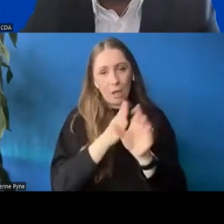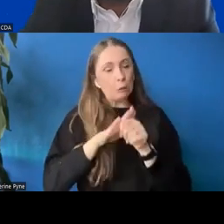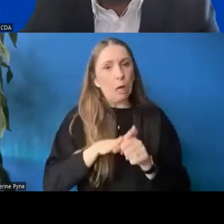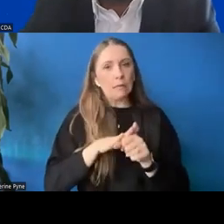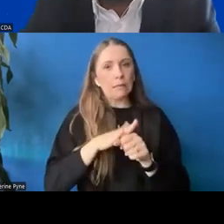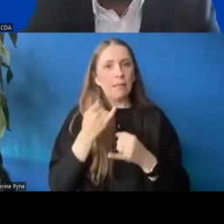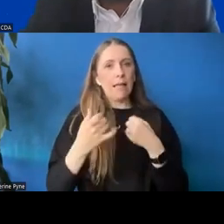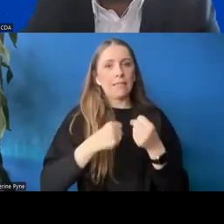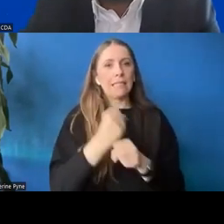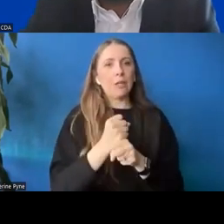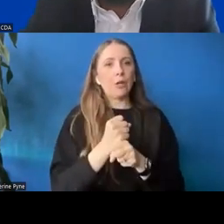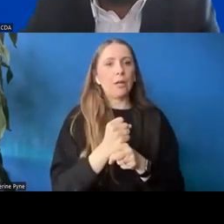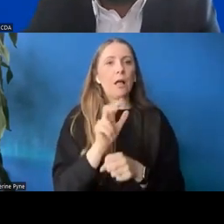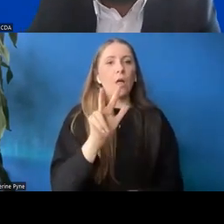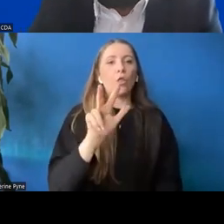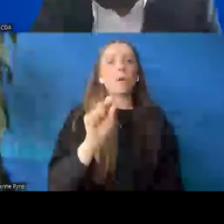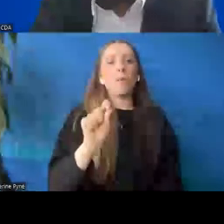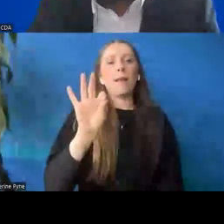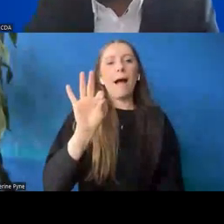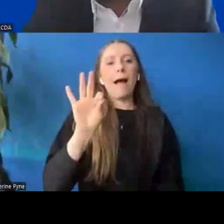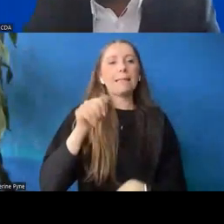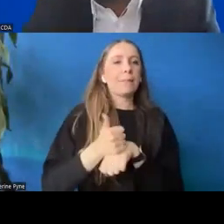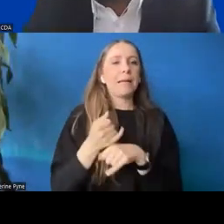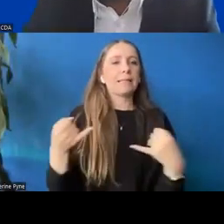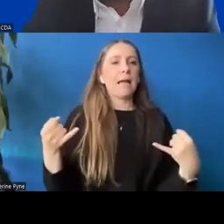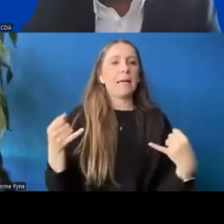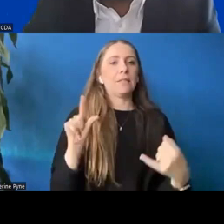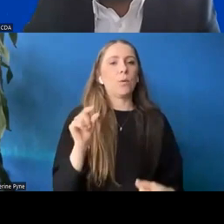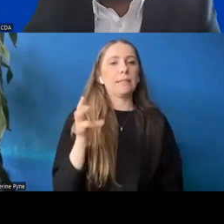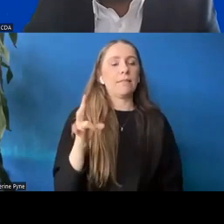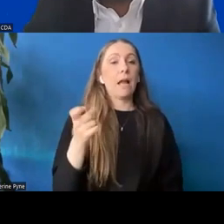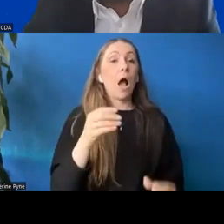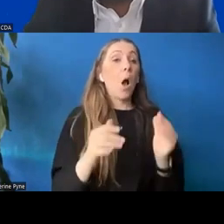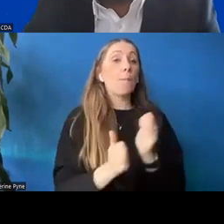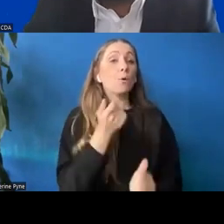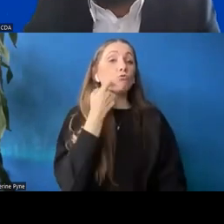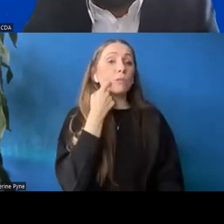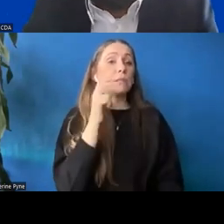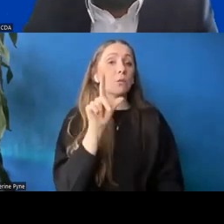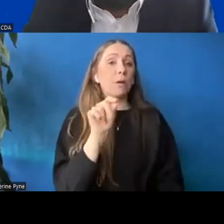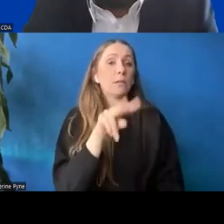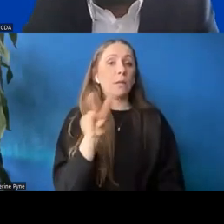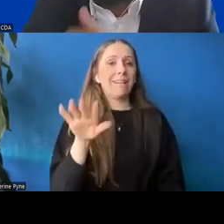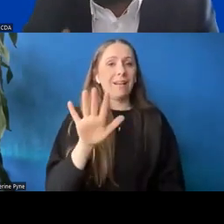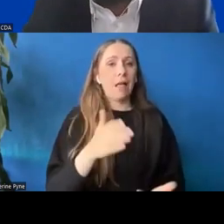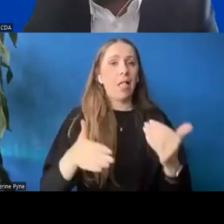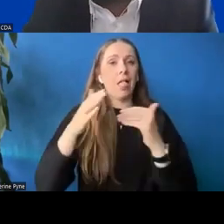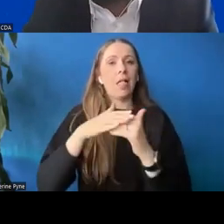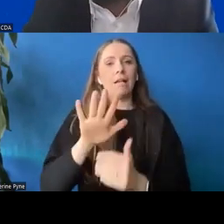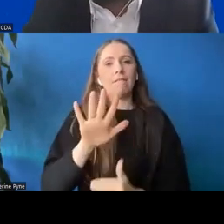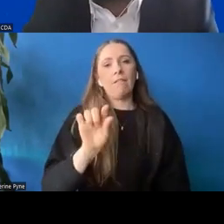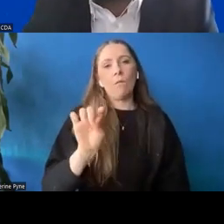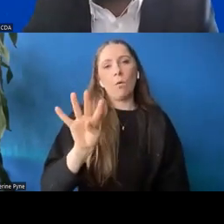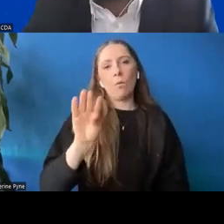The baseline number is 3.9% in 2017. The most recent data is 2022, and it's 5.4%. And that's